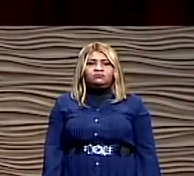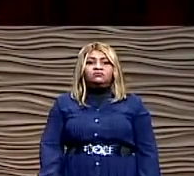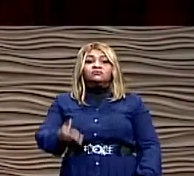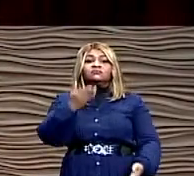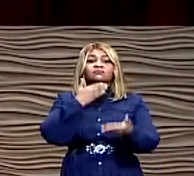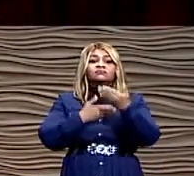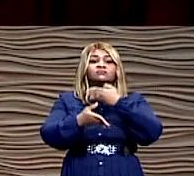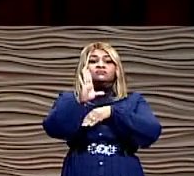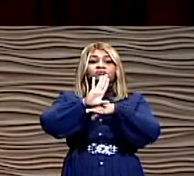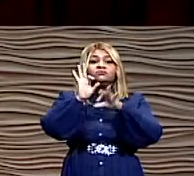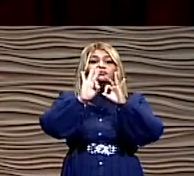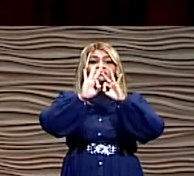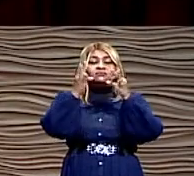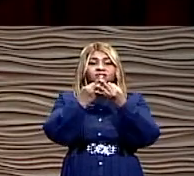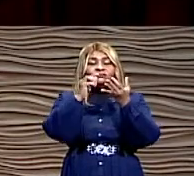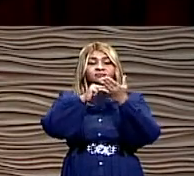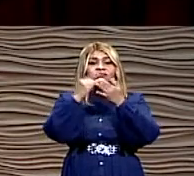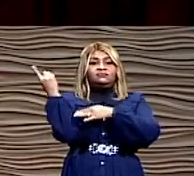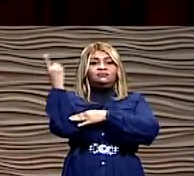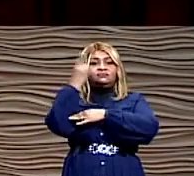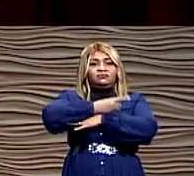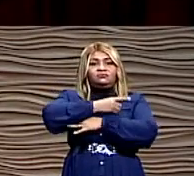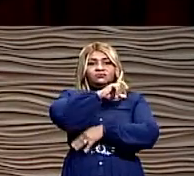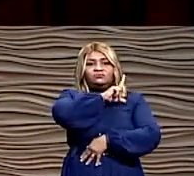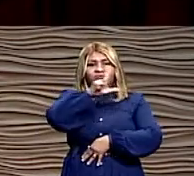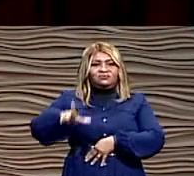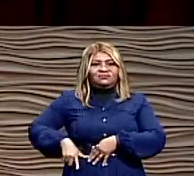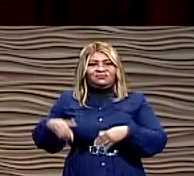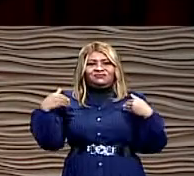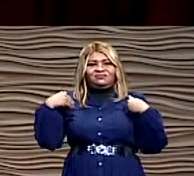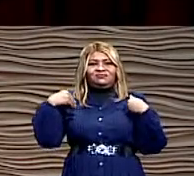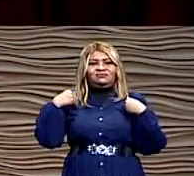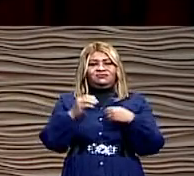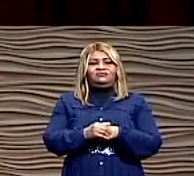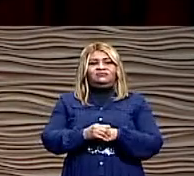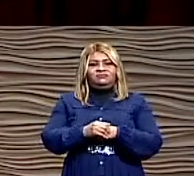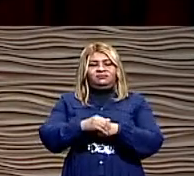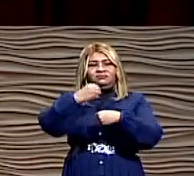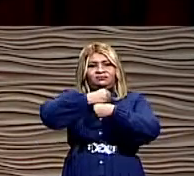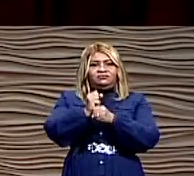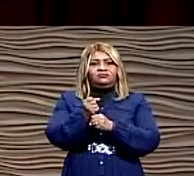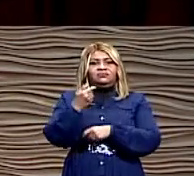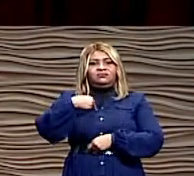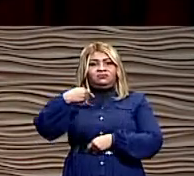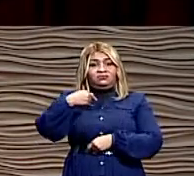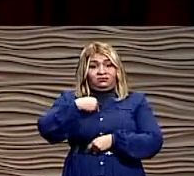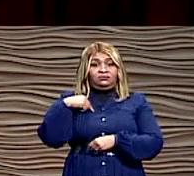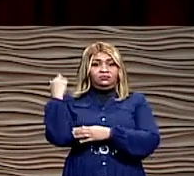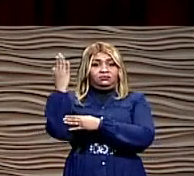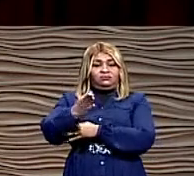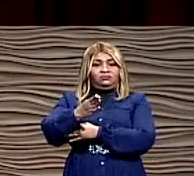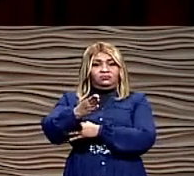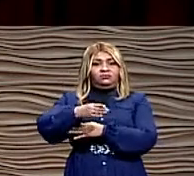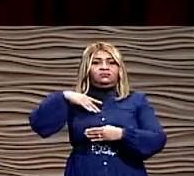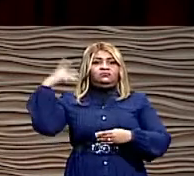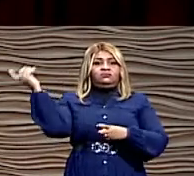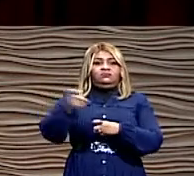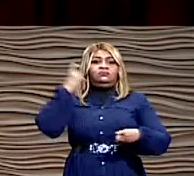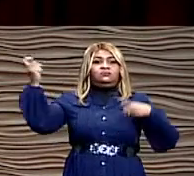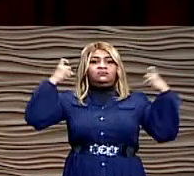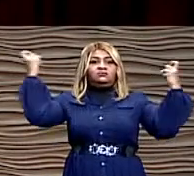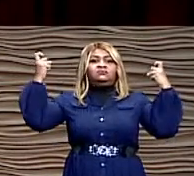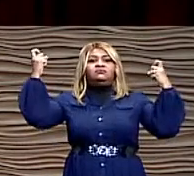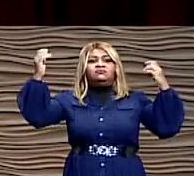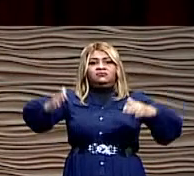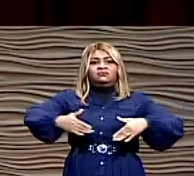Good morning, church family. This is the day that the Lord has made. I will rejoice and be glad in it. Yeah. How